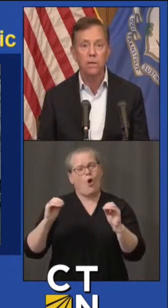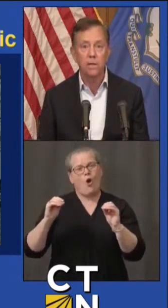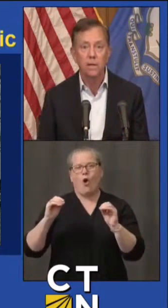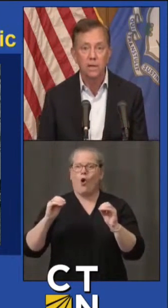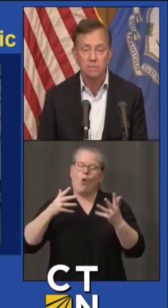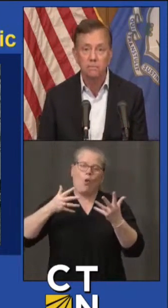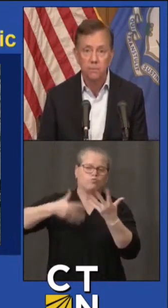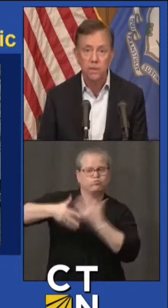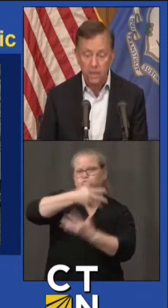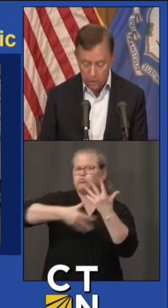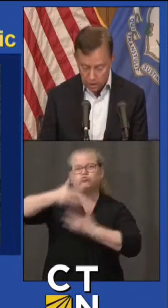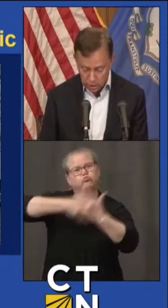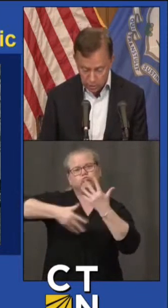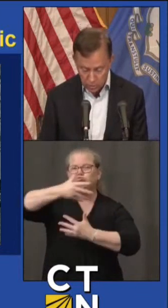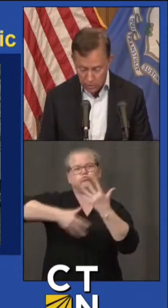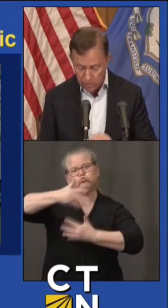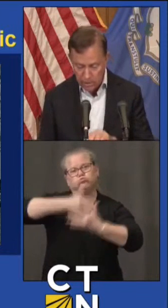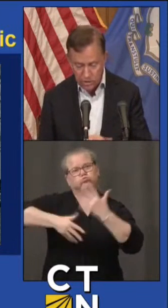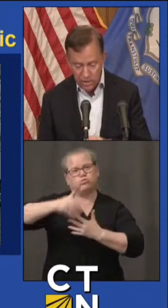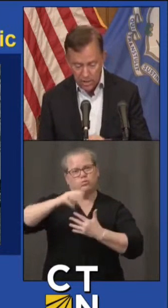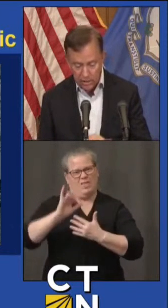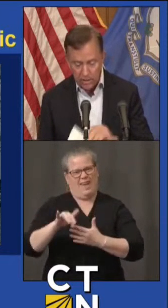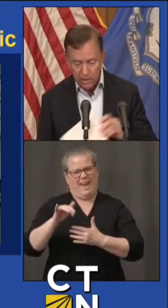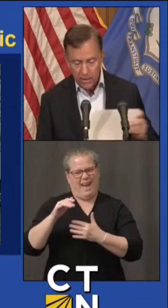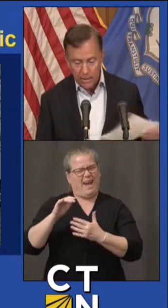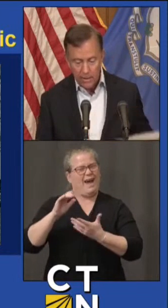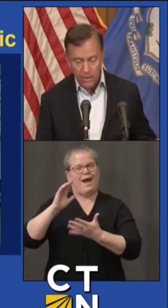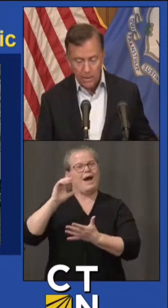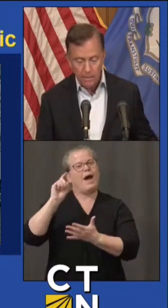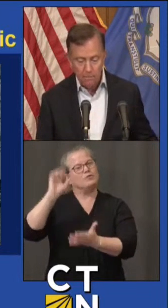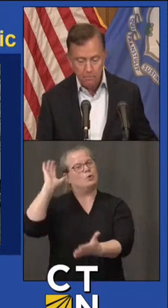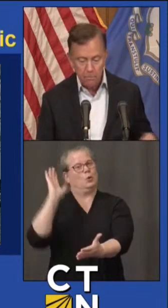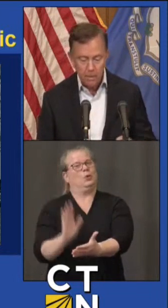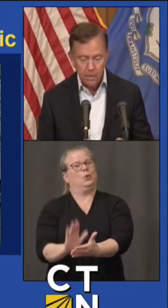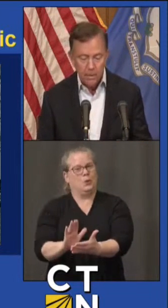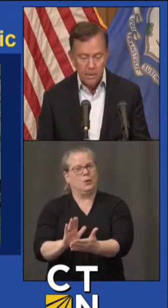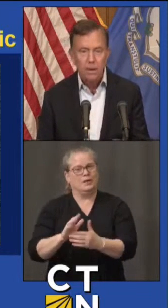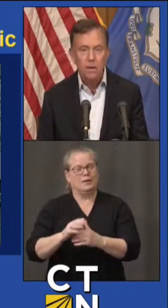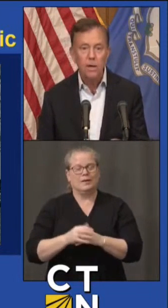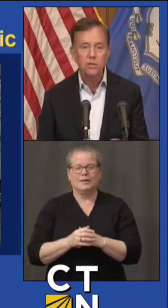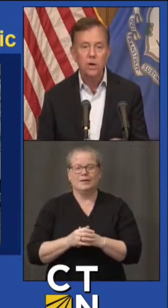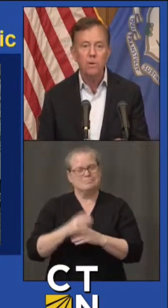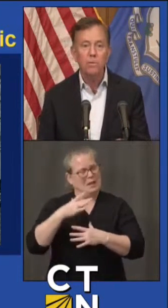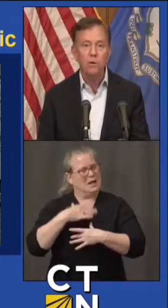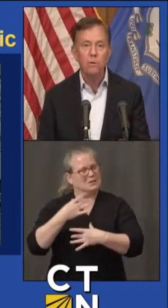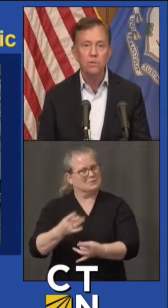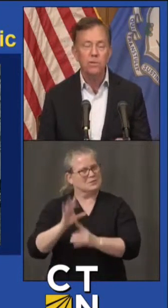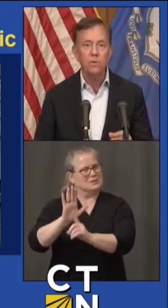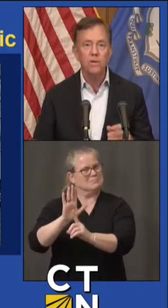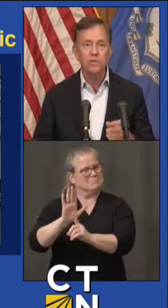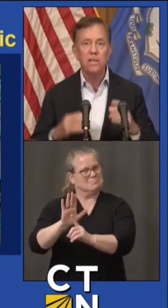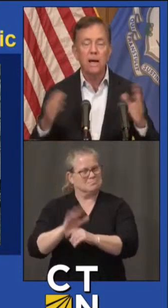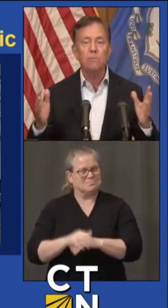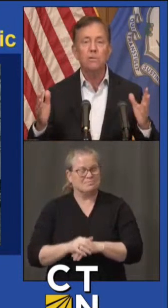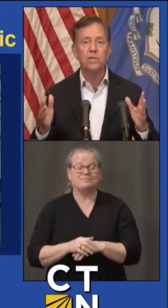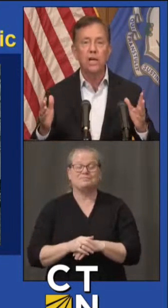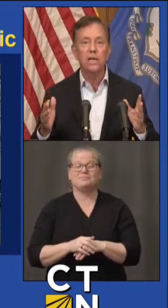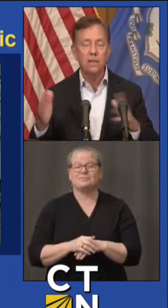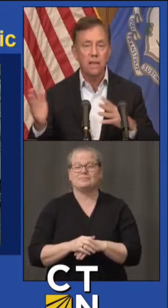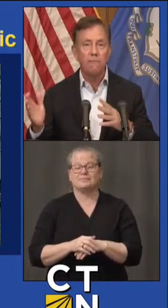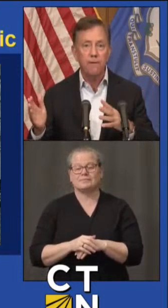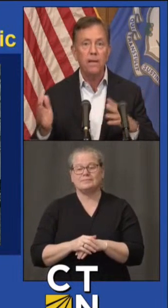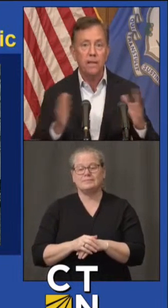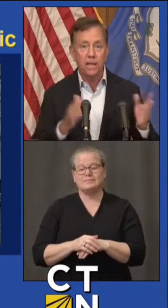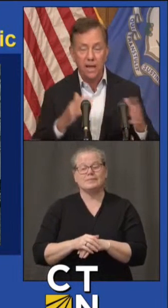really got under control here in this state. On October 3rd was interesting. That was the day that